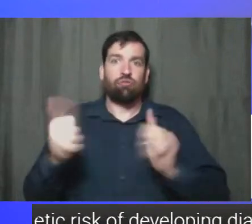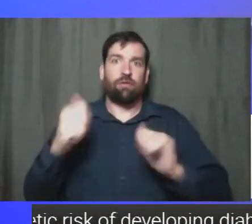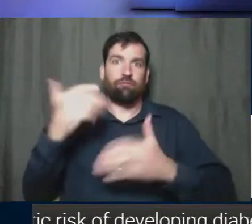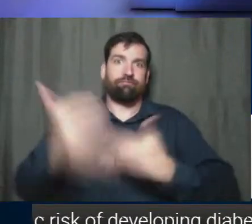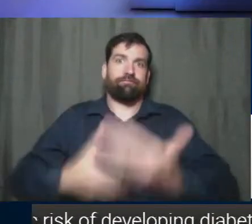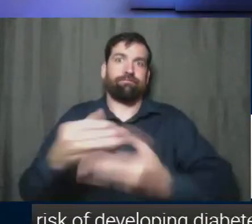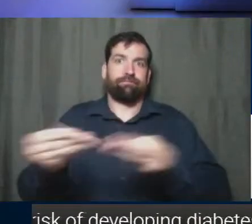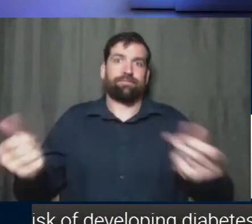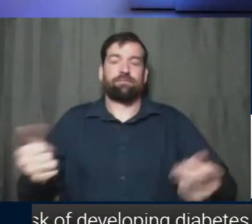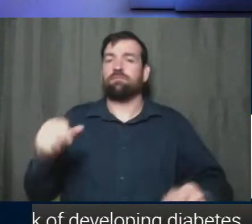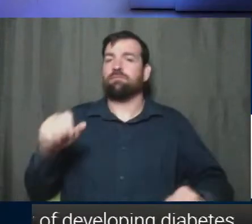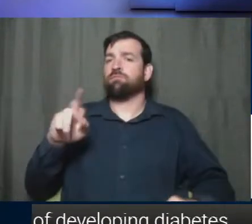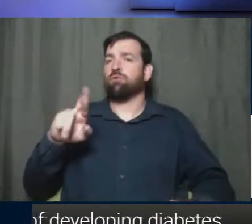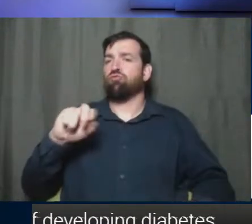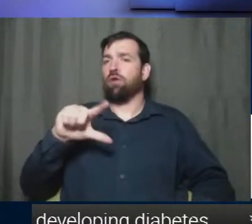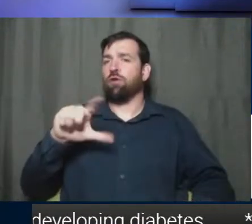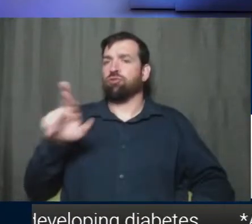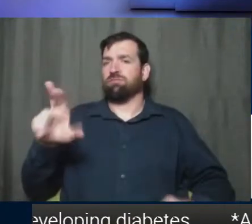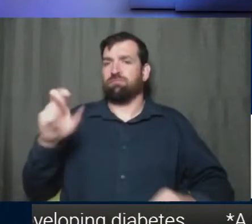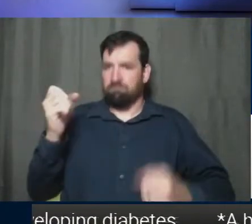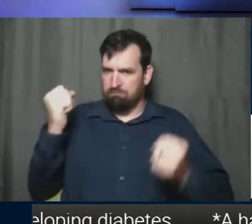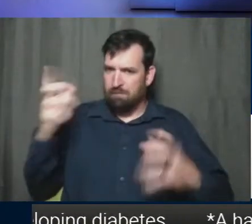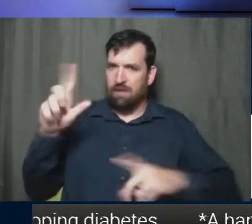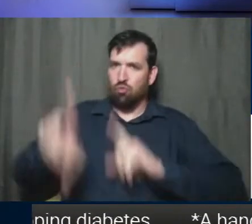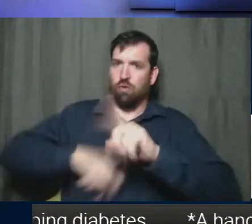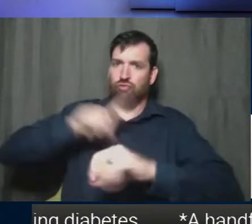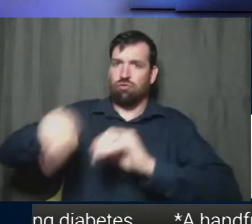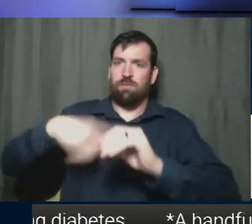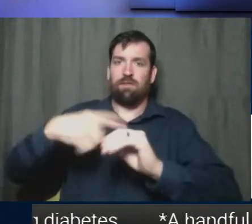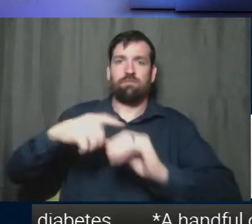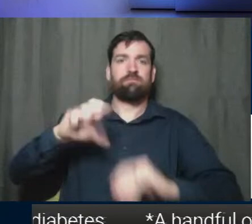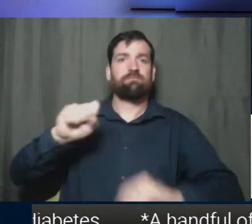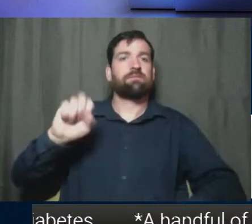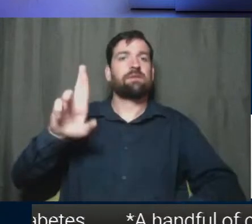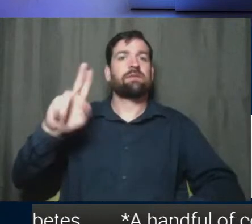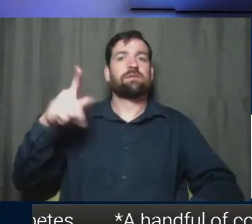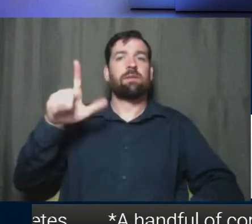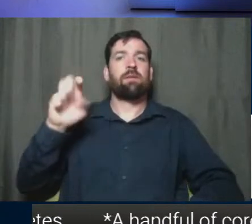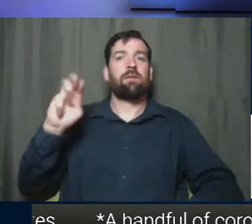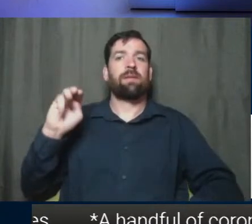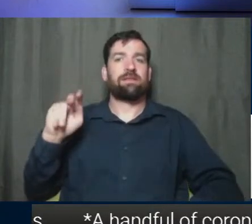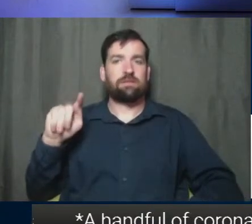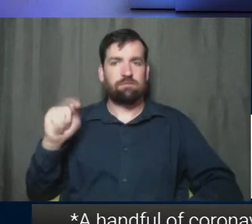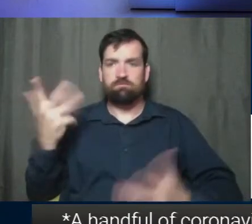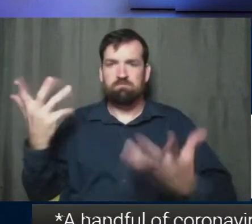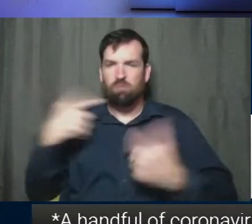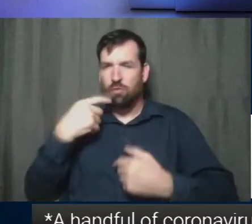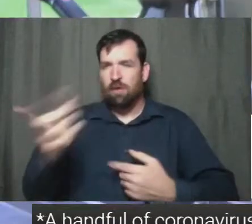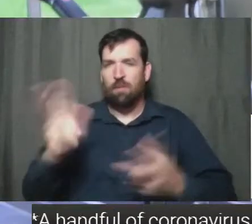want to ask you, you probably get a lot of questions about supplements. What do you tell people?